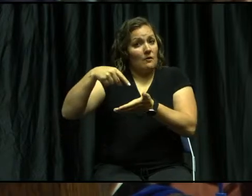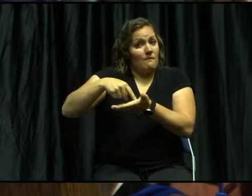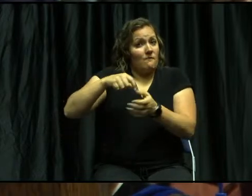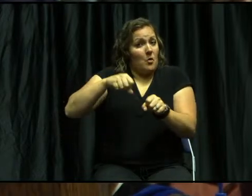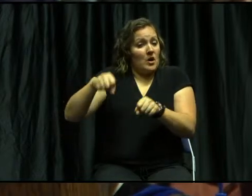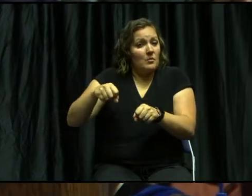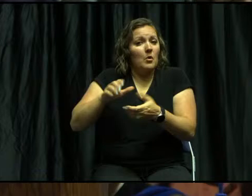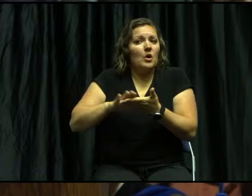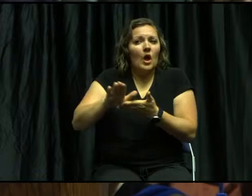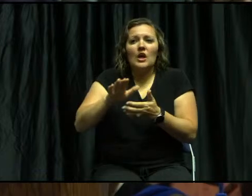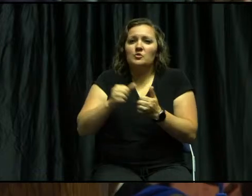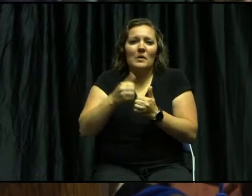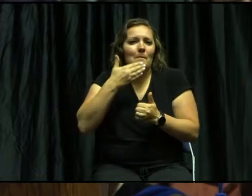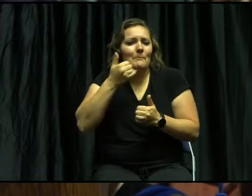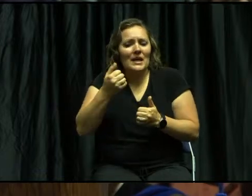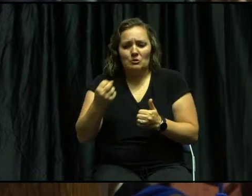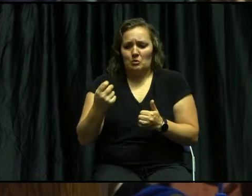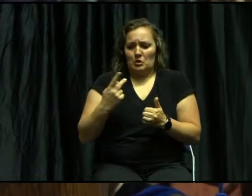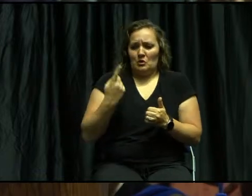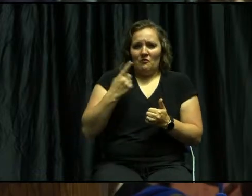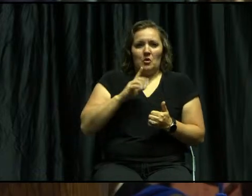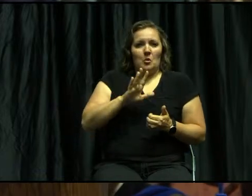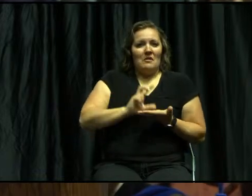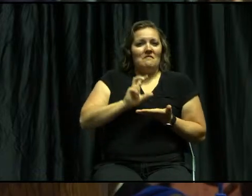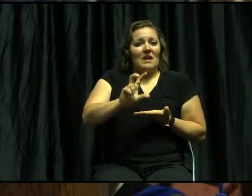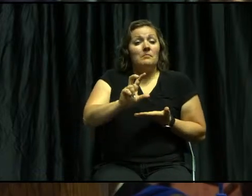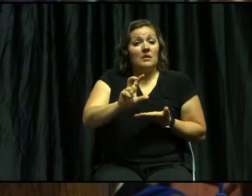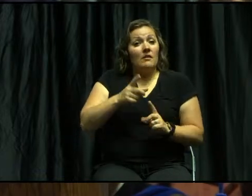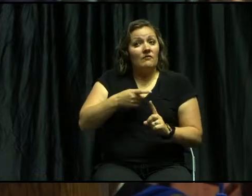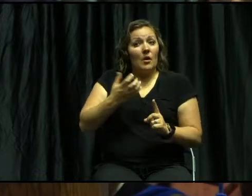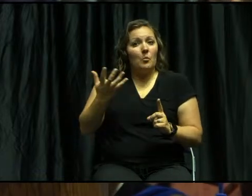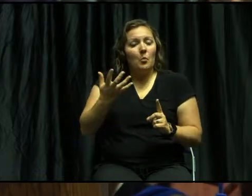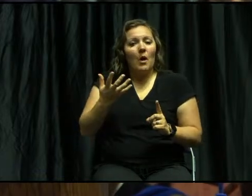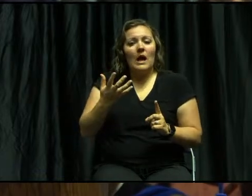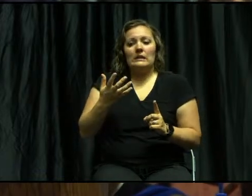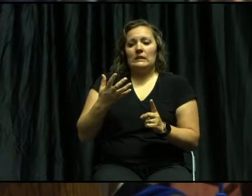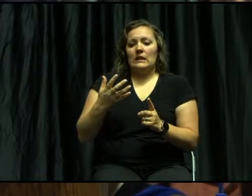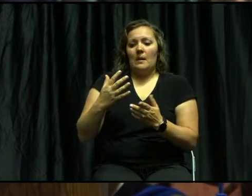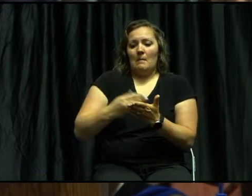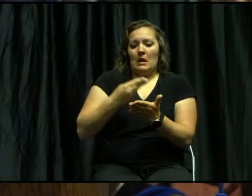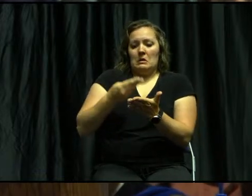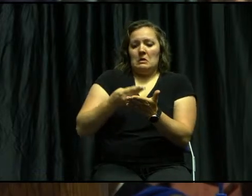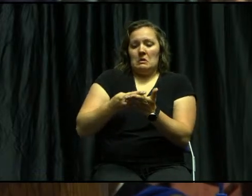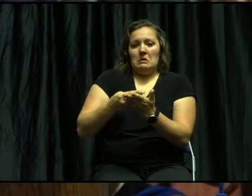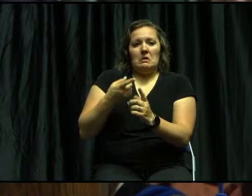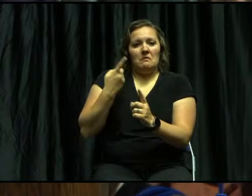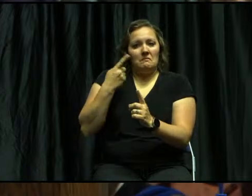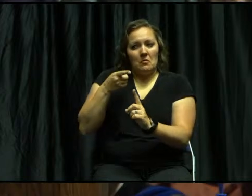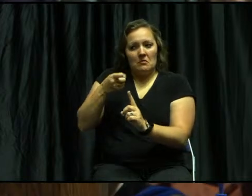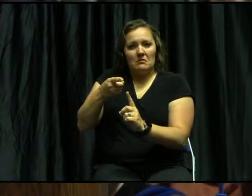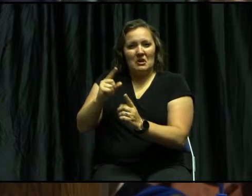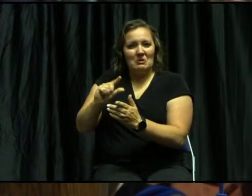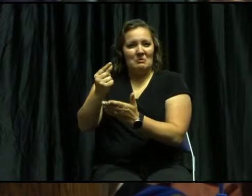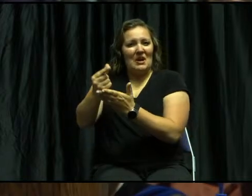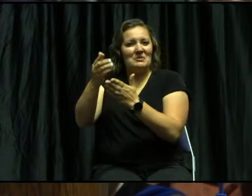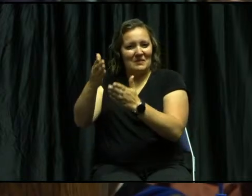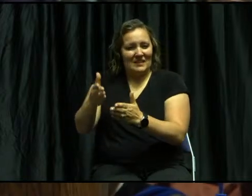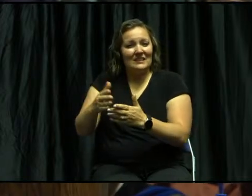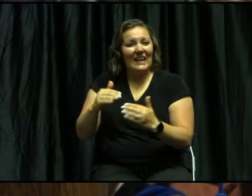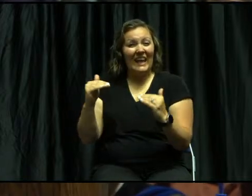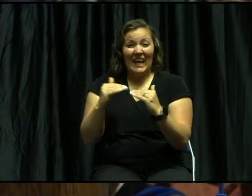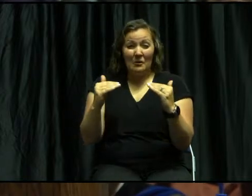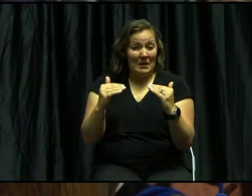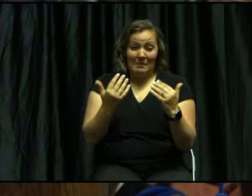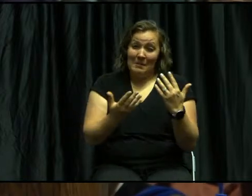best return on investment, based largely on the salaries of our graduates. Equally, if not more